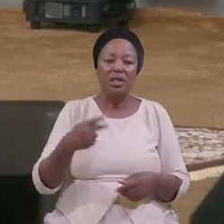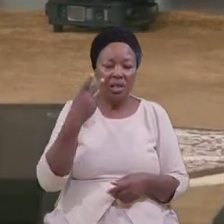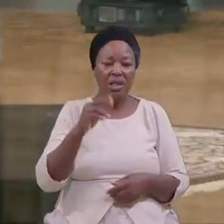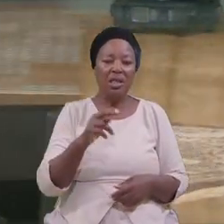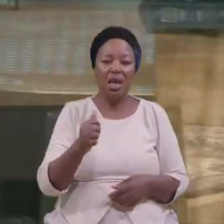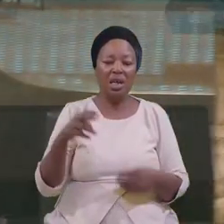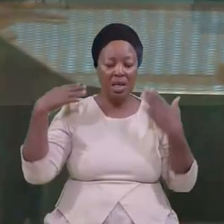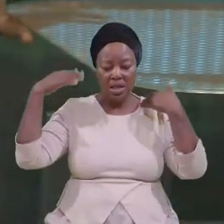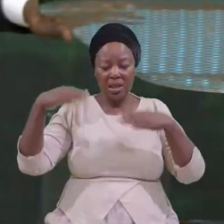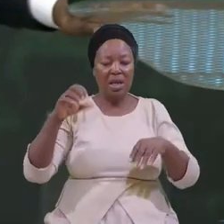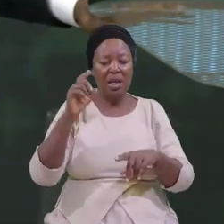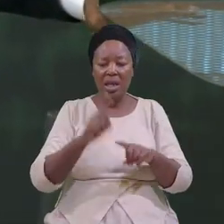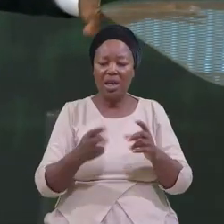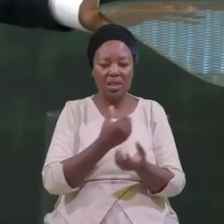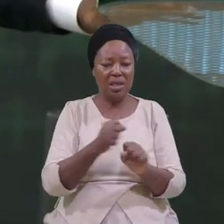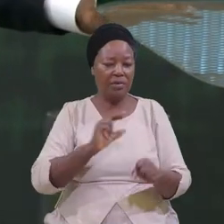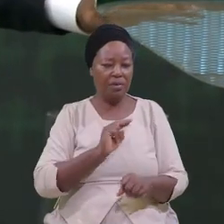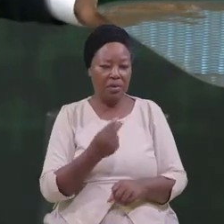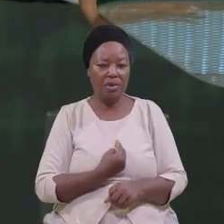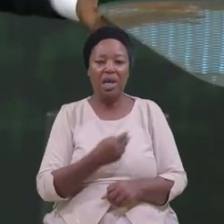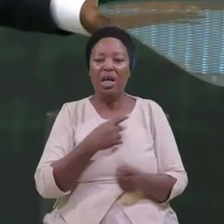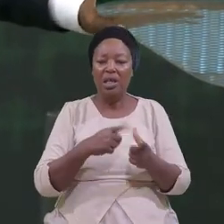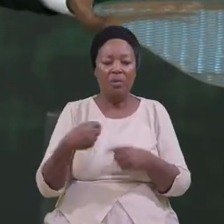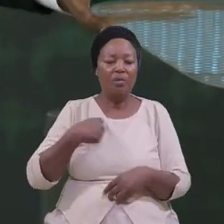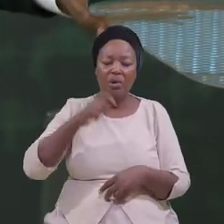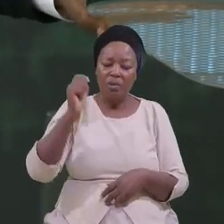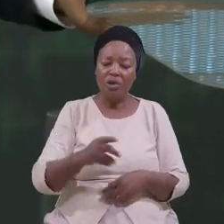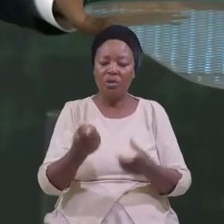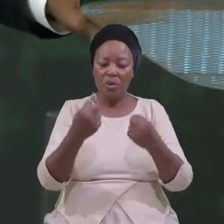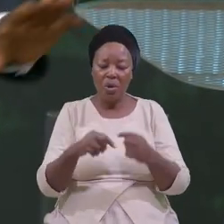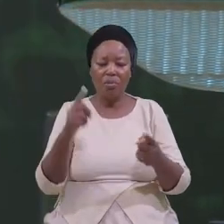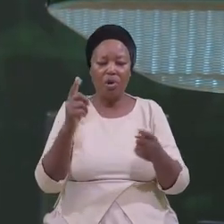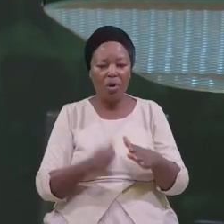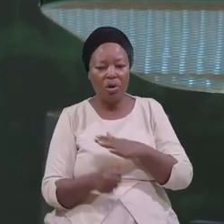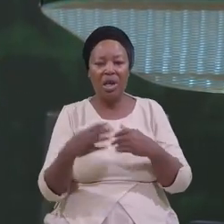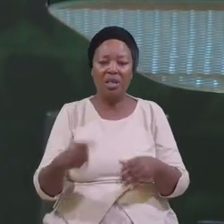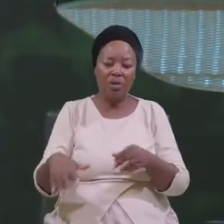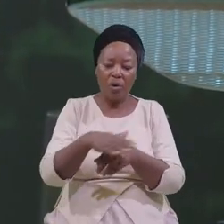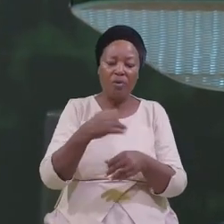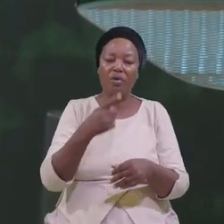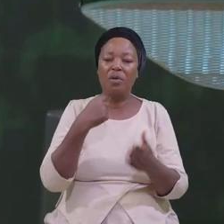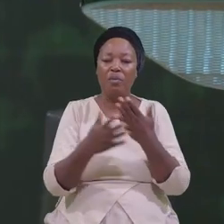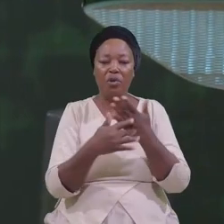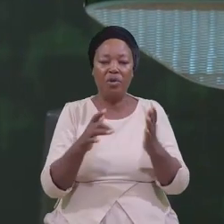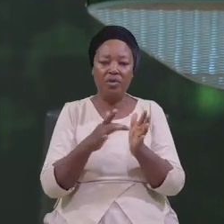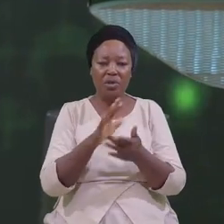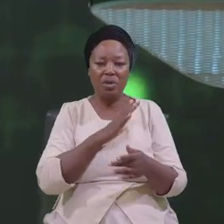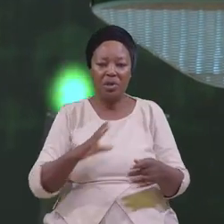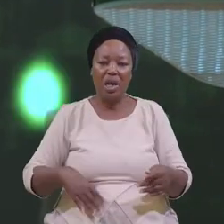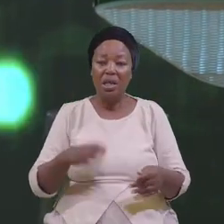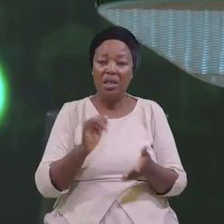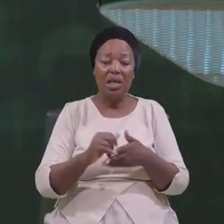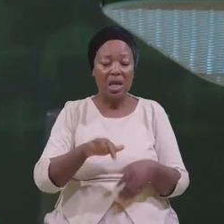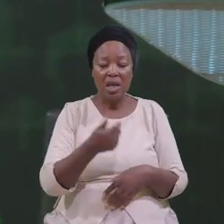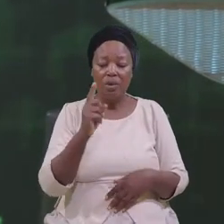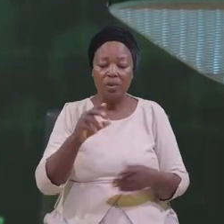come under the cover and the covering and the conversion through the blood of Jesus Christ, that whosoever